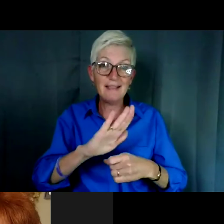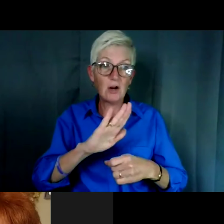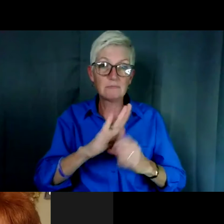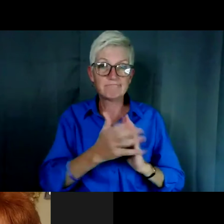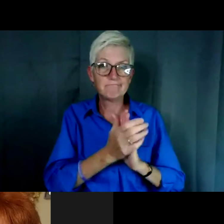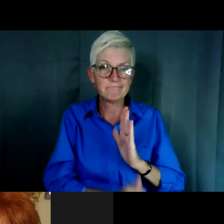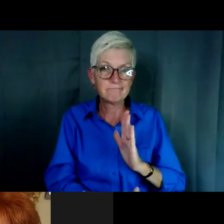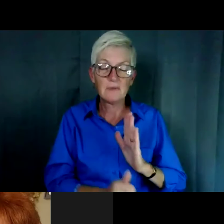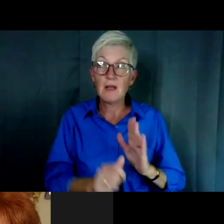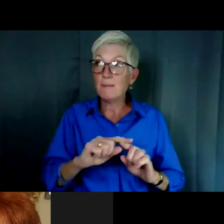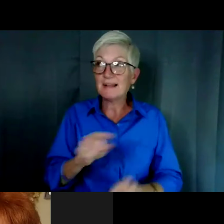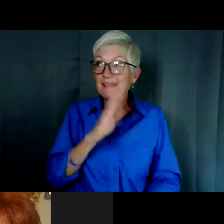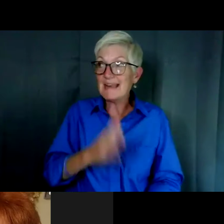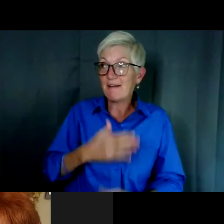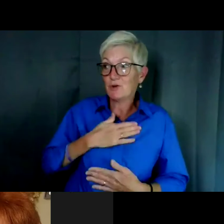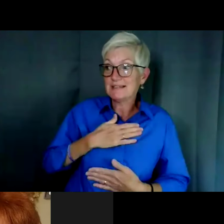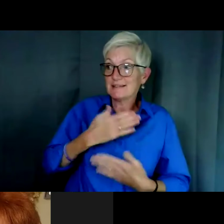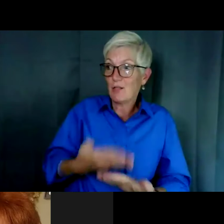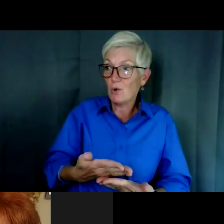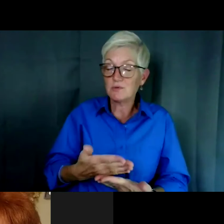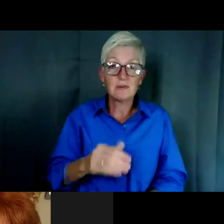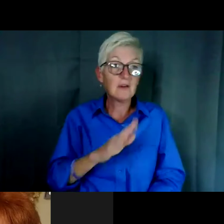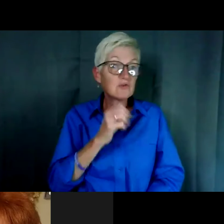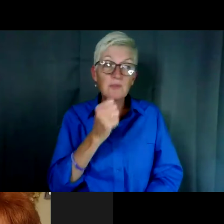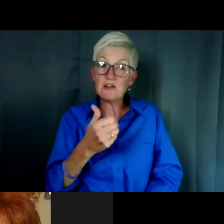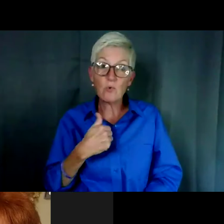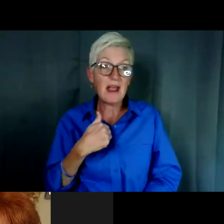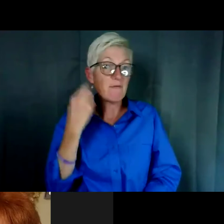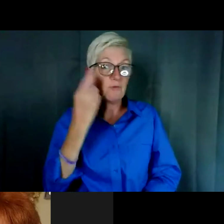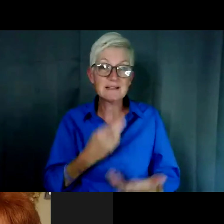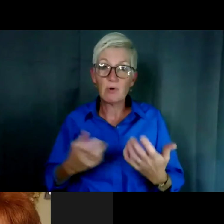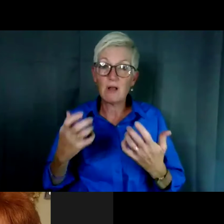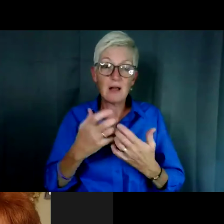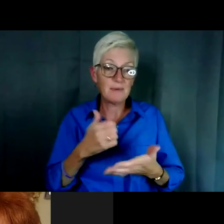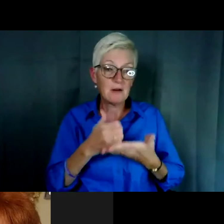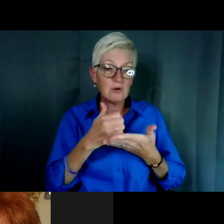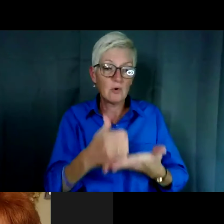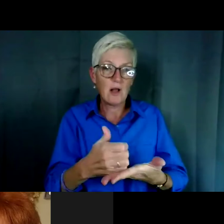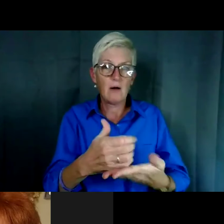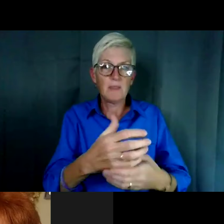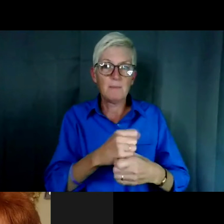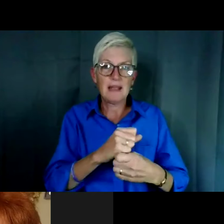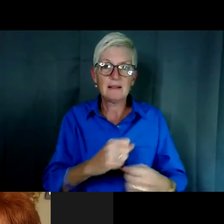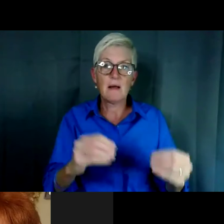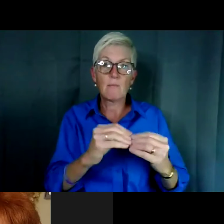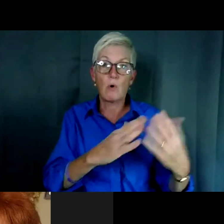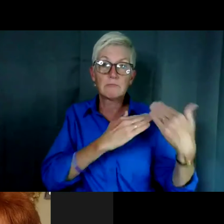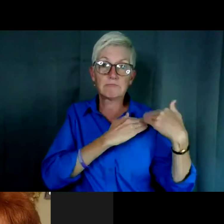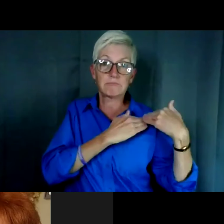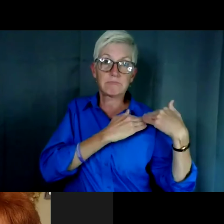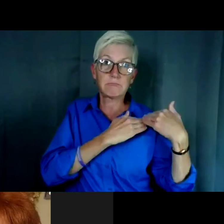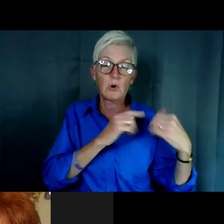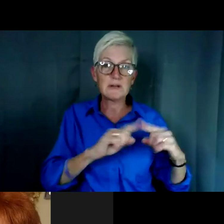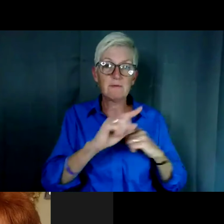haven't disclosed, they don't have accommodations in place to help them get that extra workload or the different kind